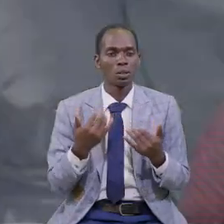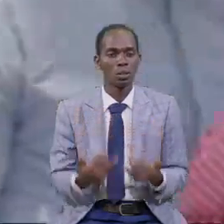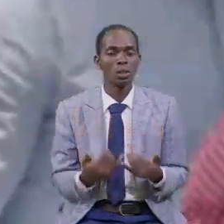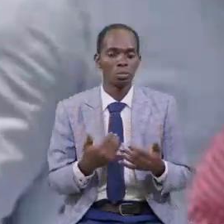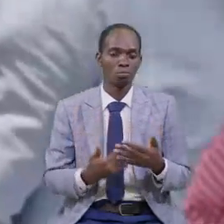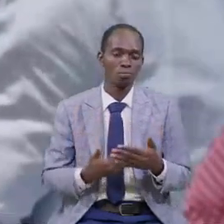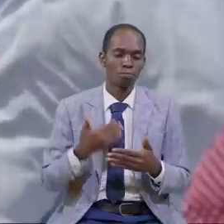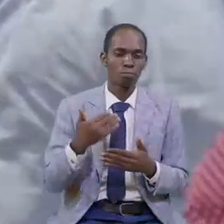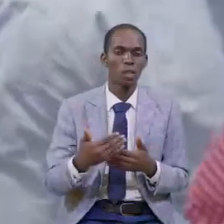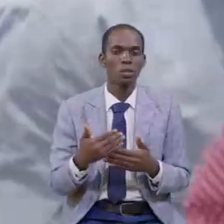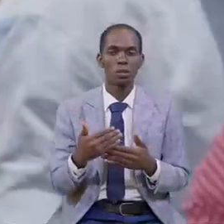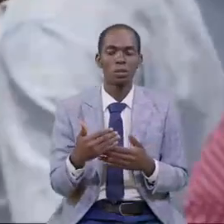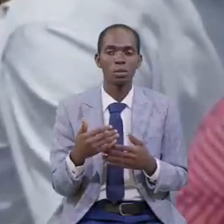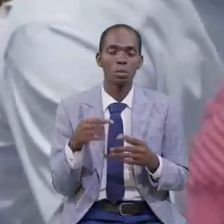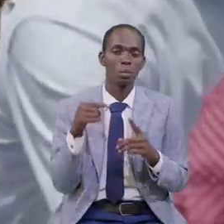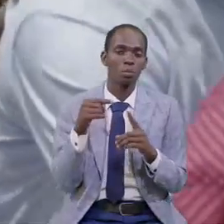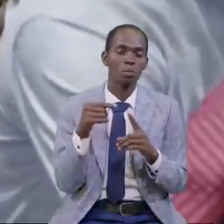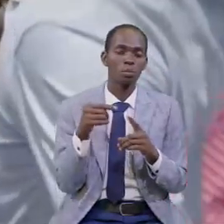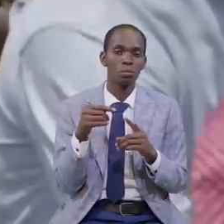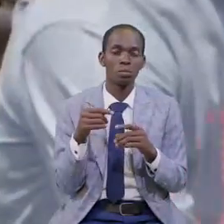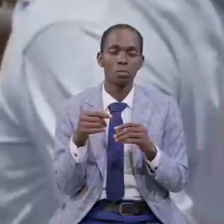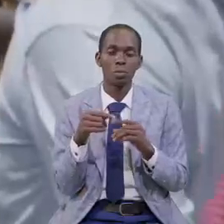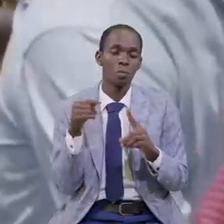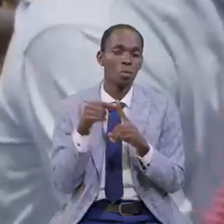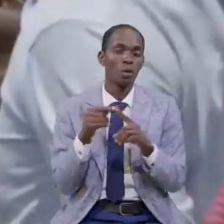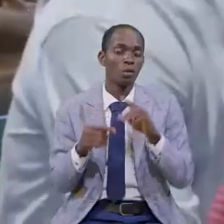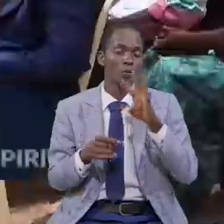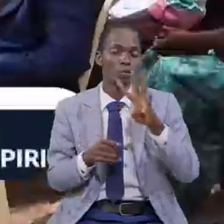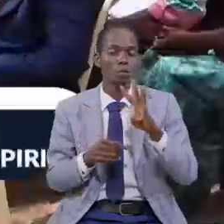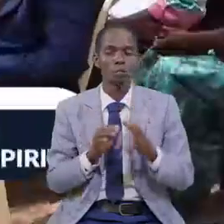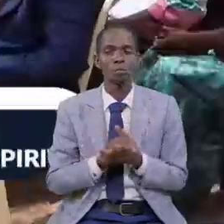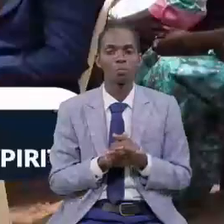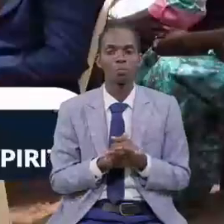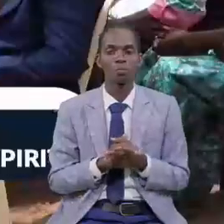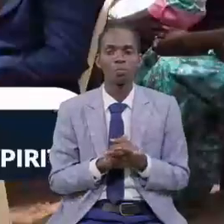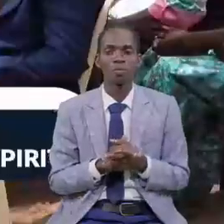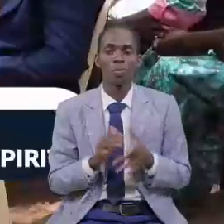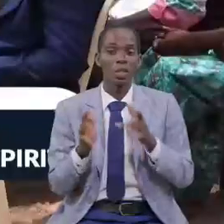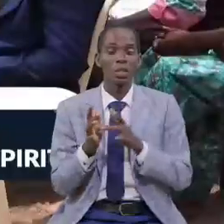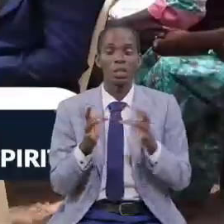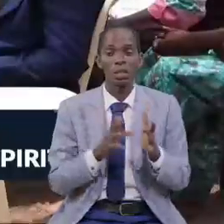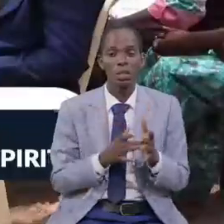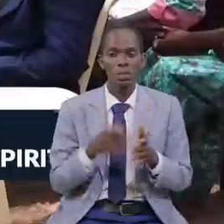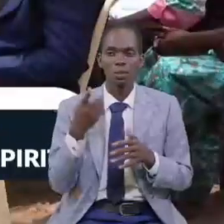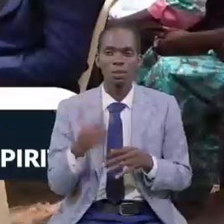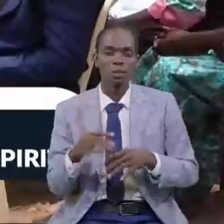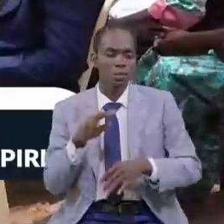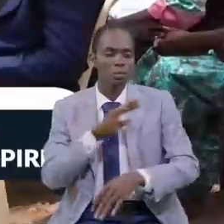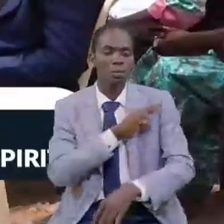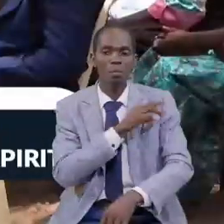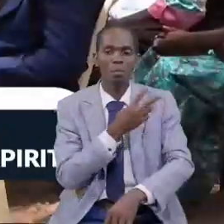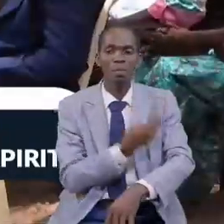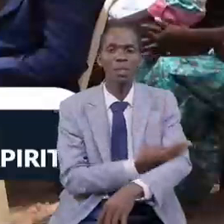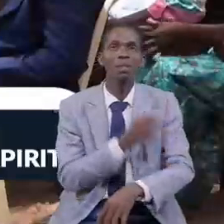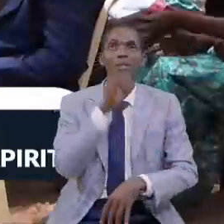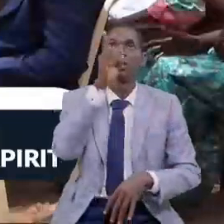here. Point number 4. This is the M. Jesus, the mighty God